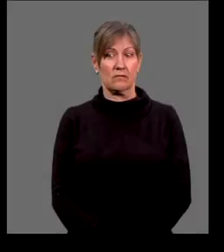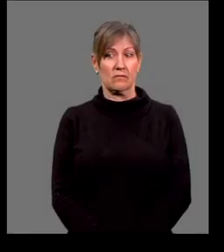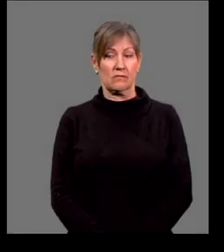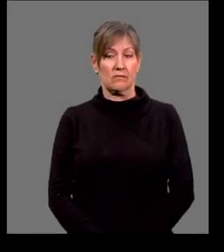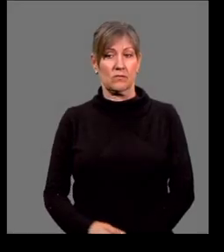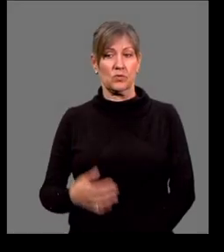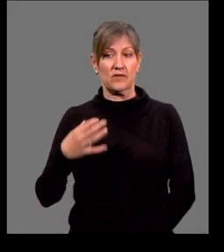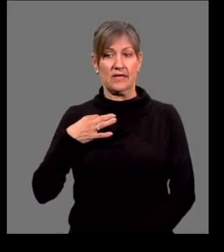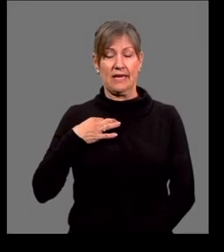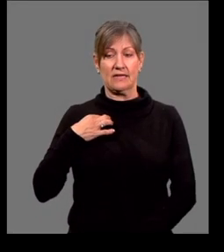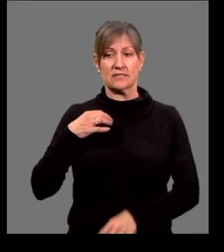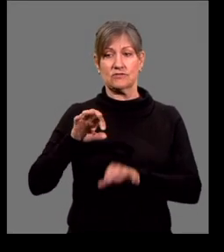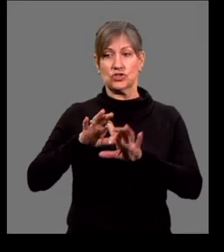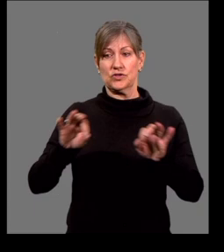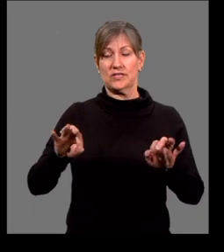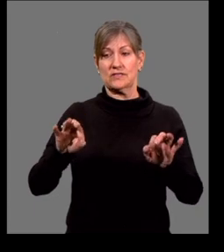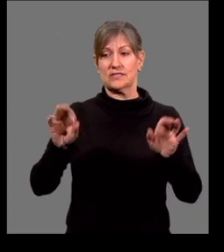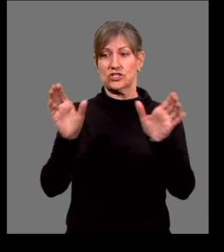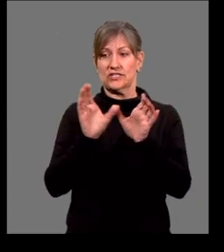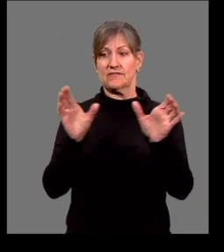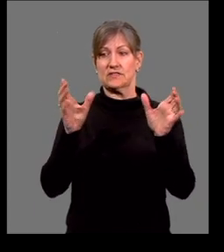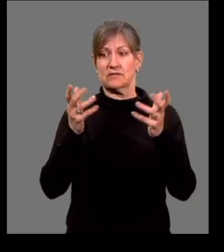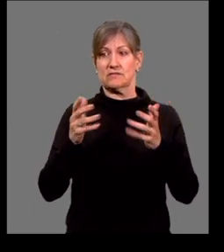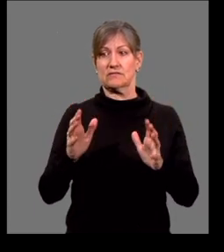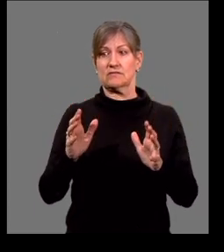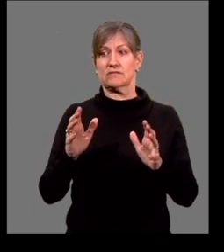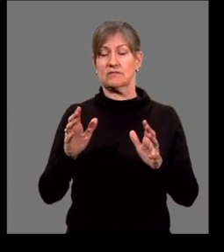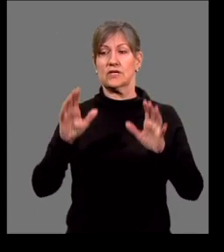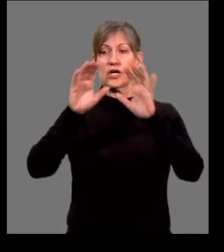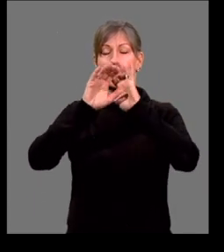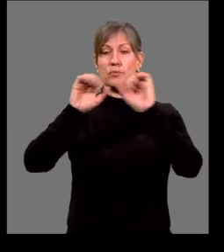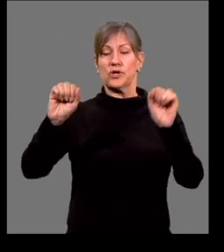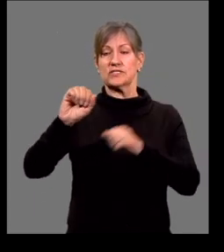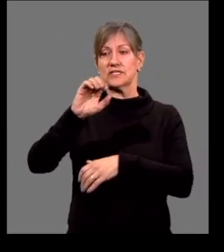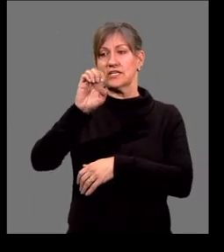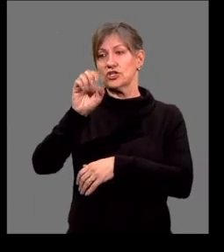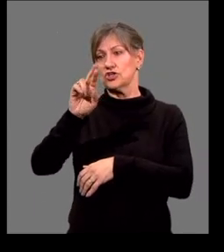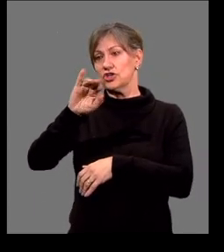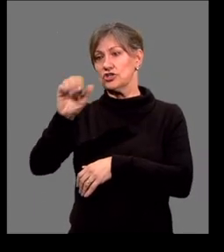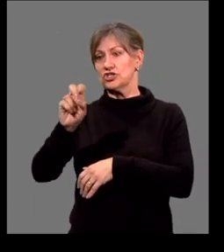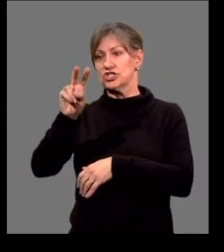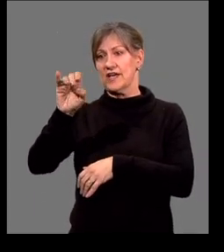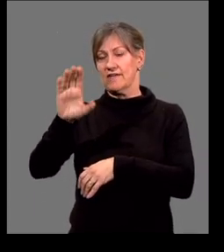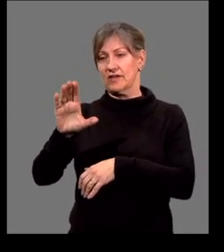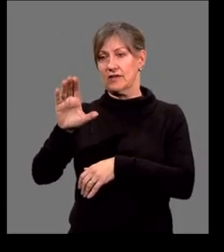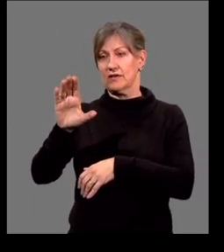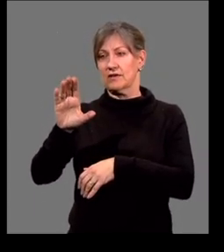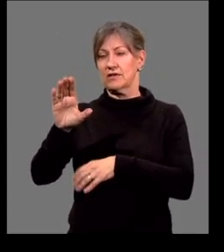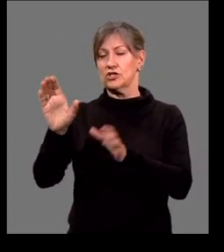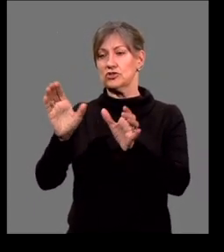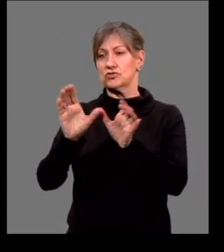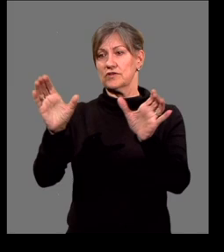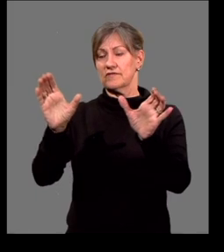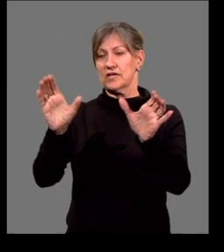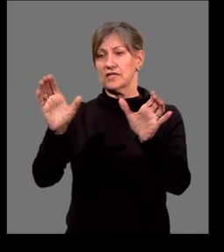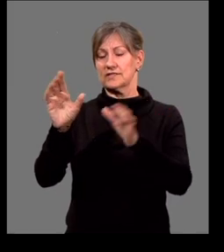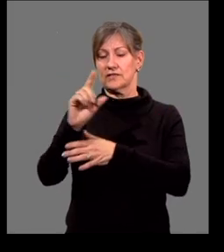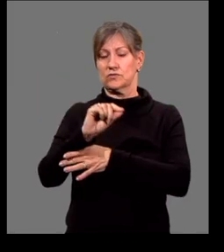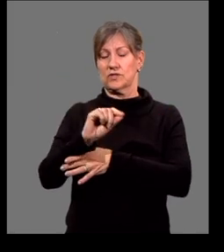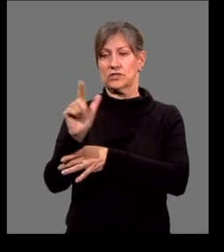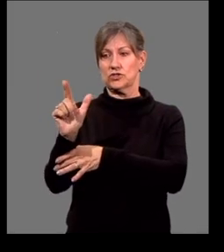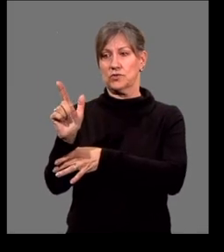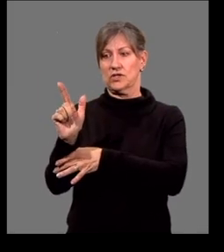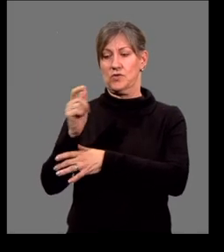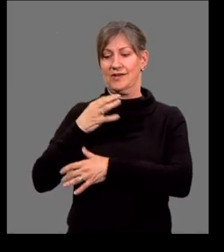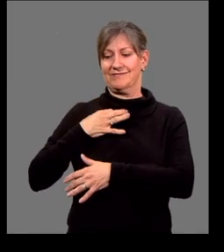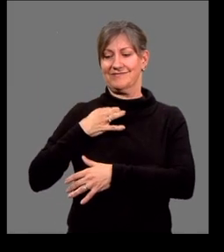Will the candidates for degrees and certificates of completion please stand? President Arjavik, the Pueblo Community College Registrar,